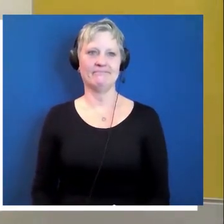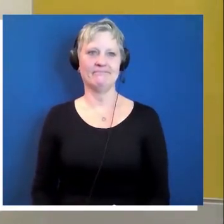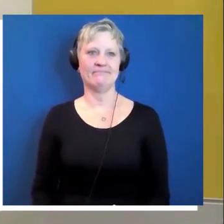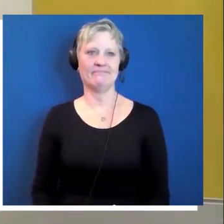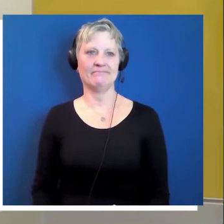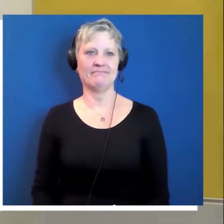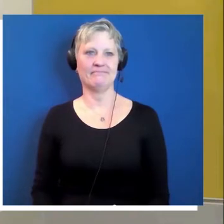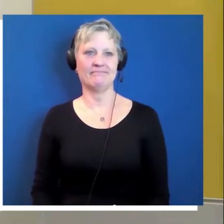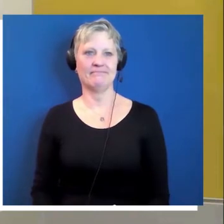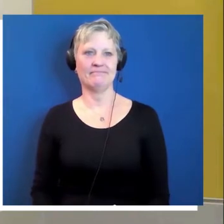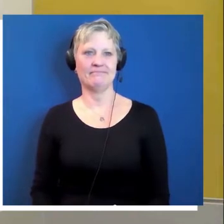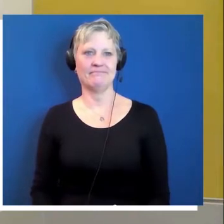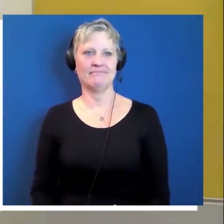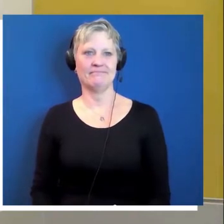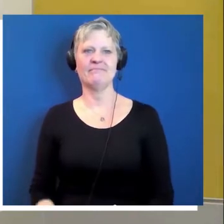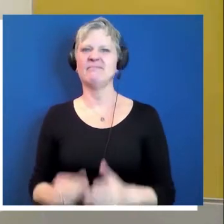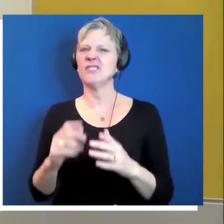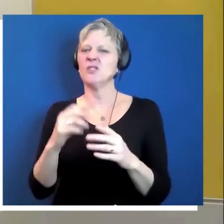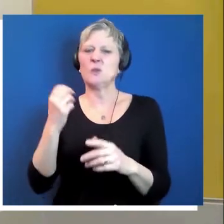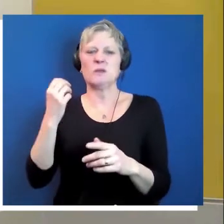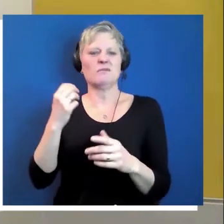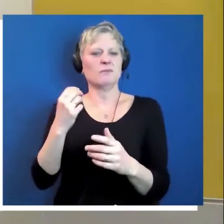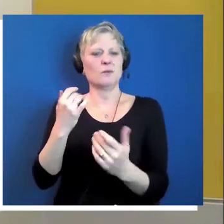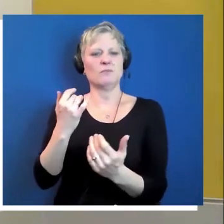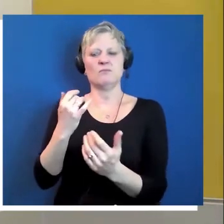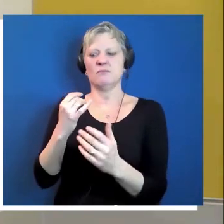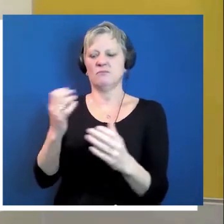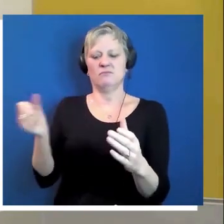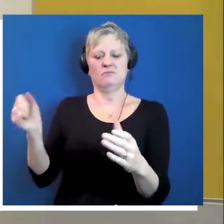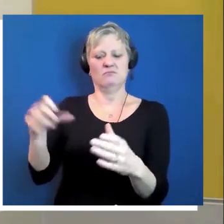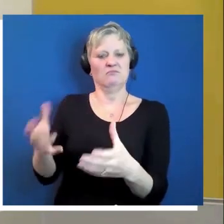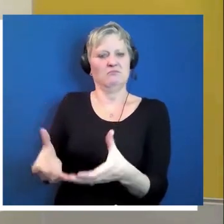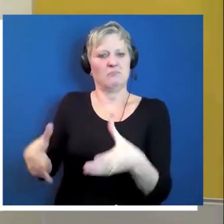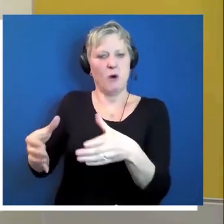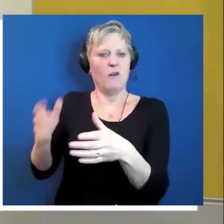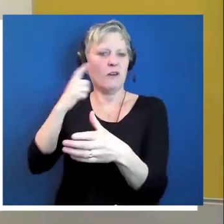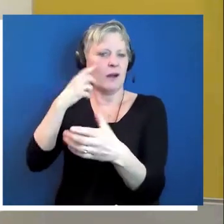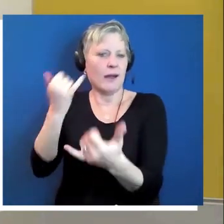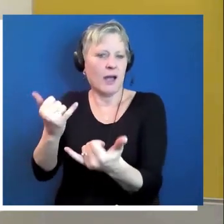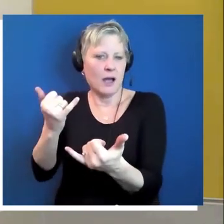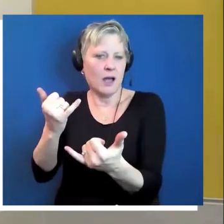Just going to set it right into this bowl. Just set it aside for now.